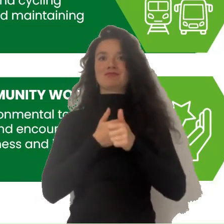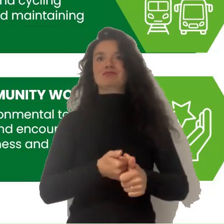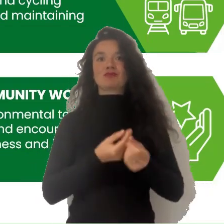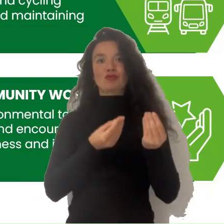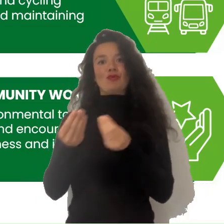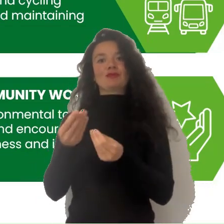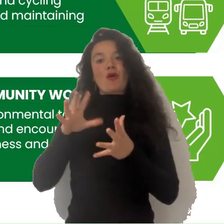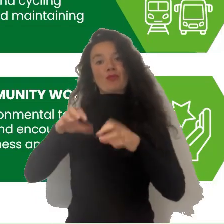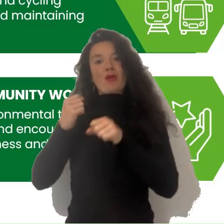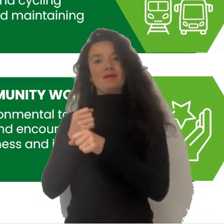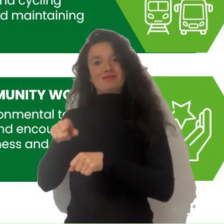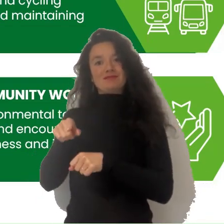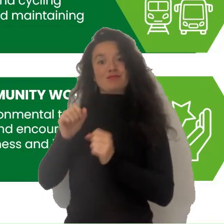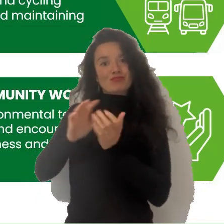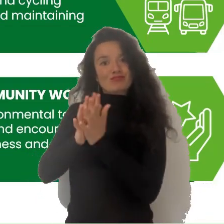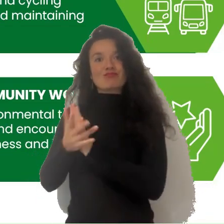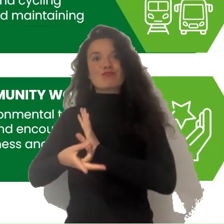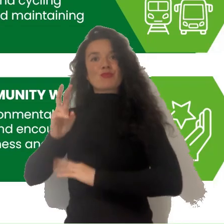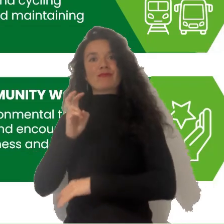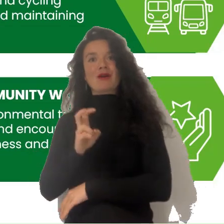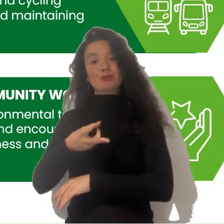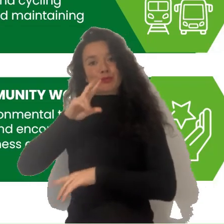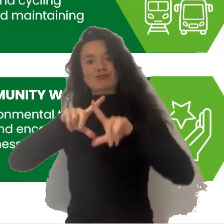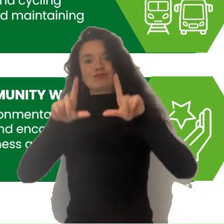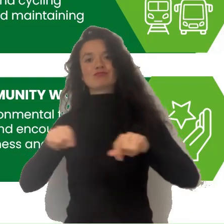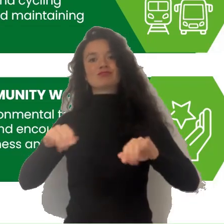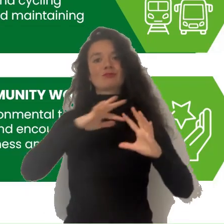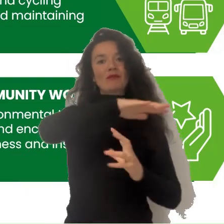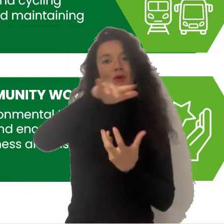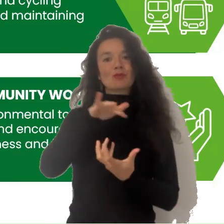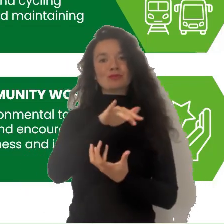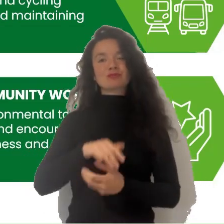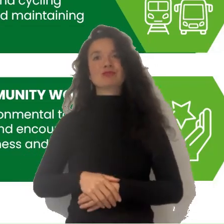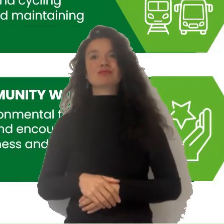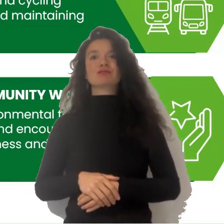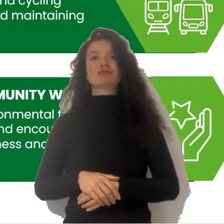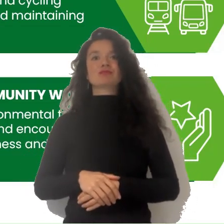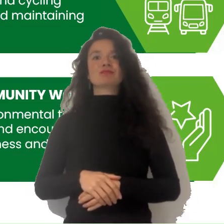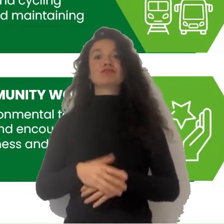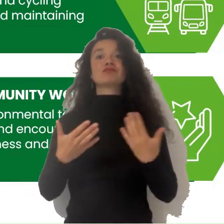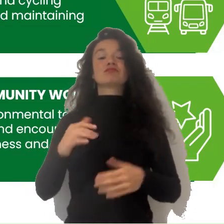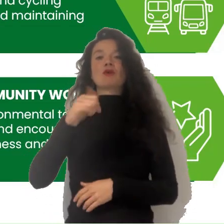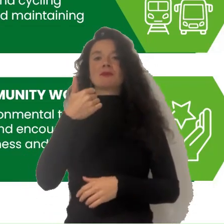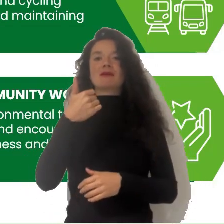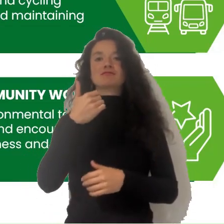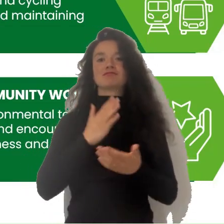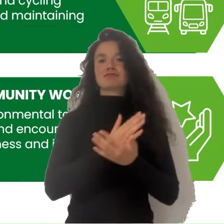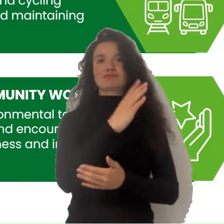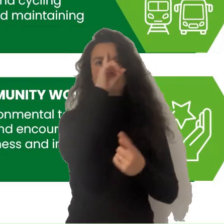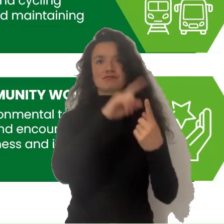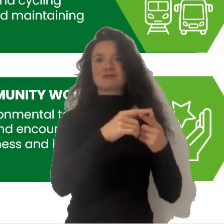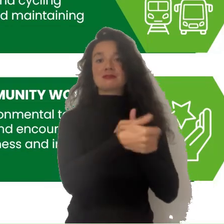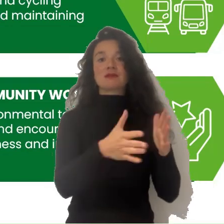eco-friendly. For the first one is about farming sector, and farmers can